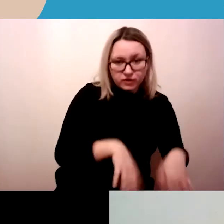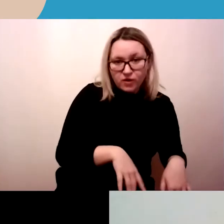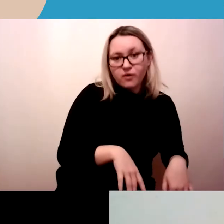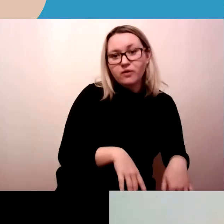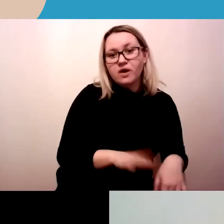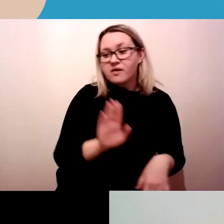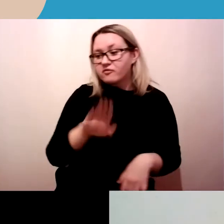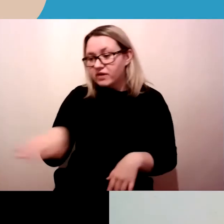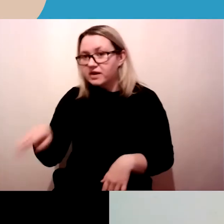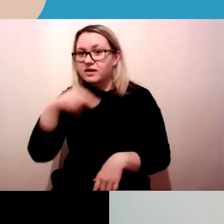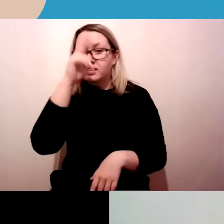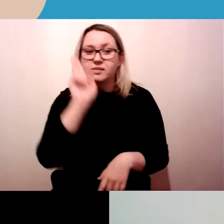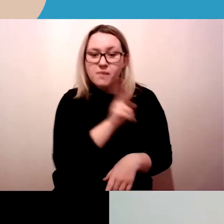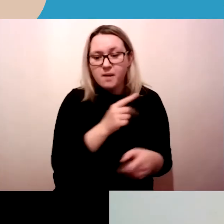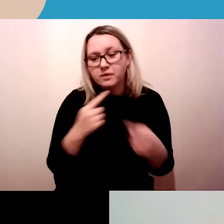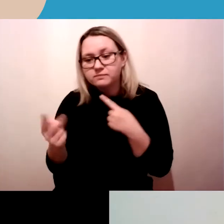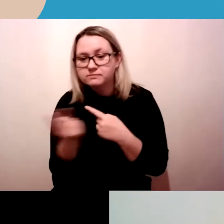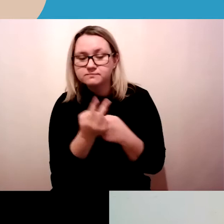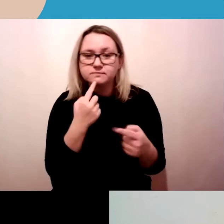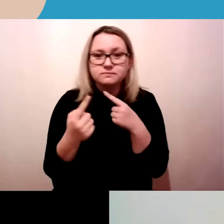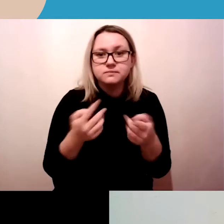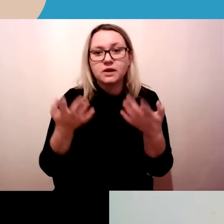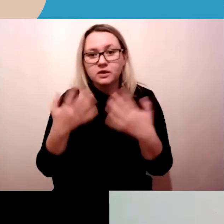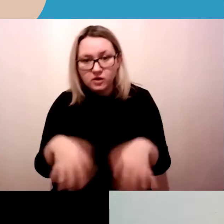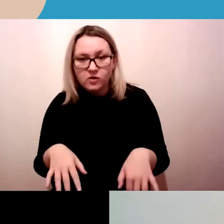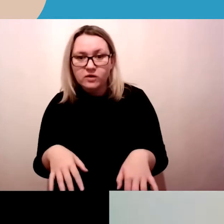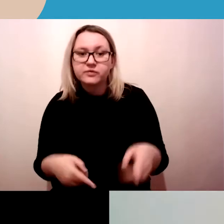My question to you is whether you consult, let's say,